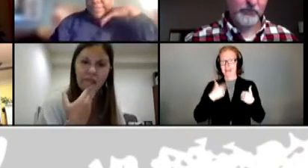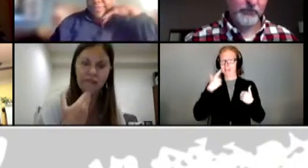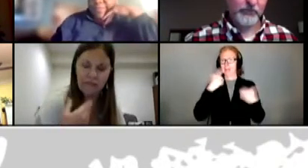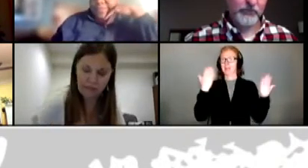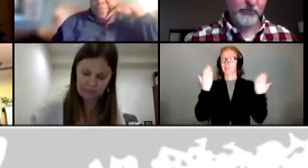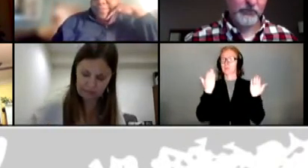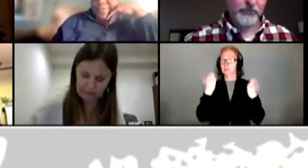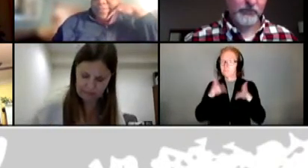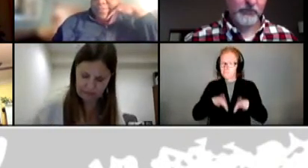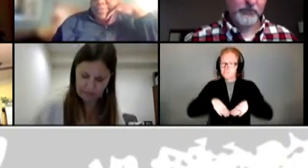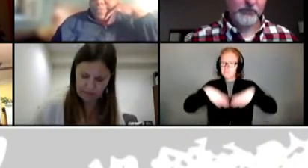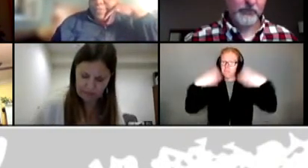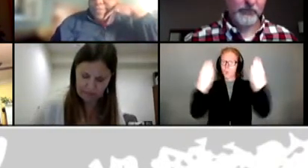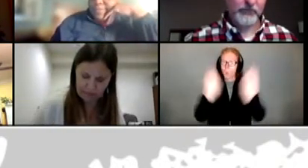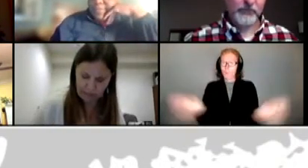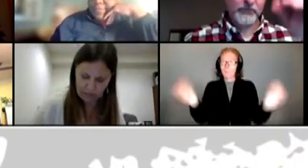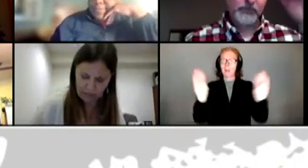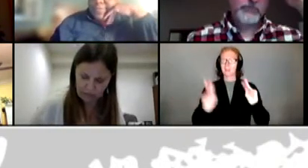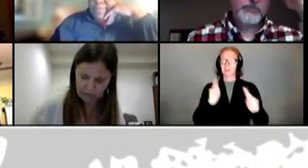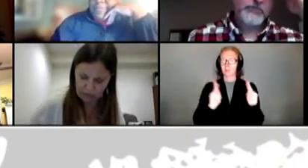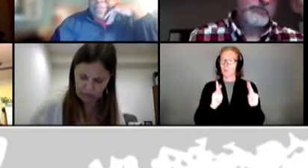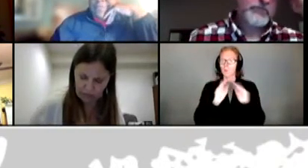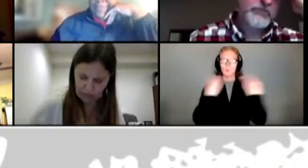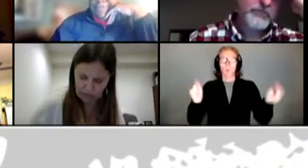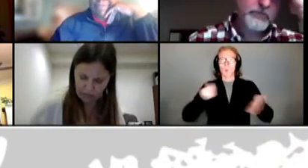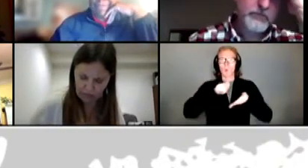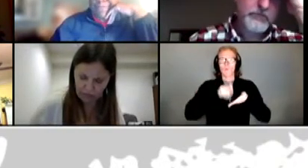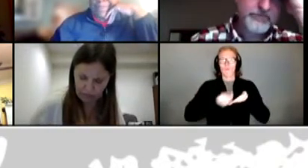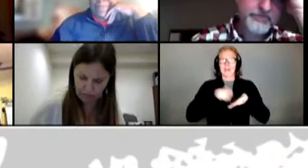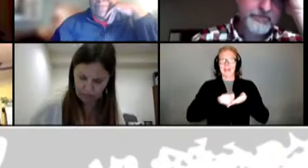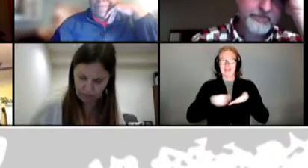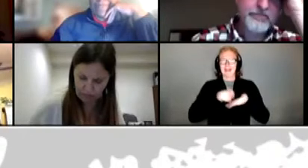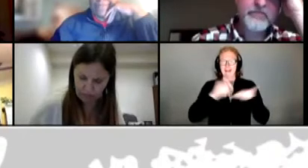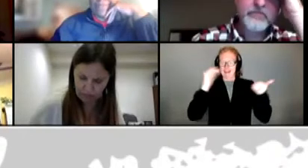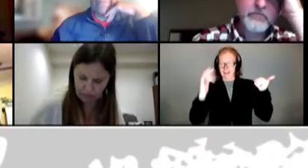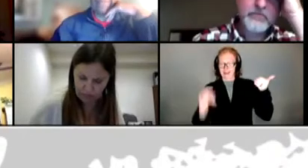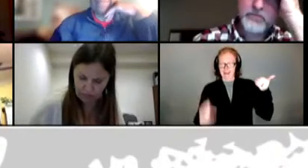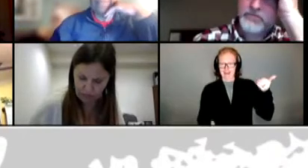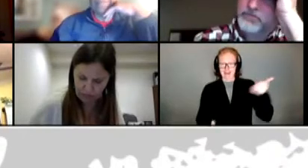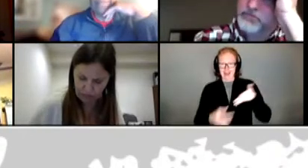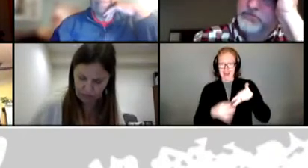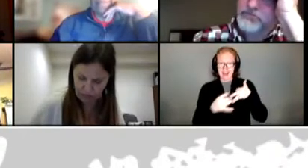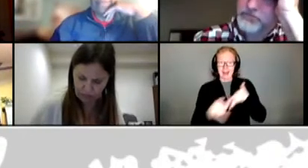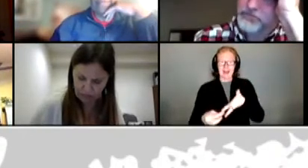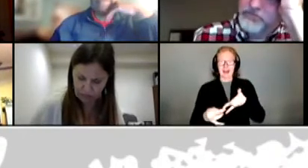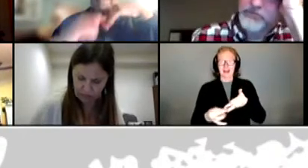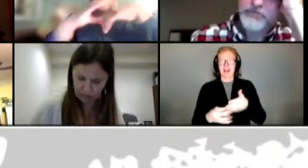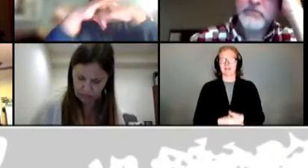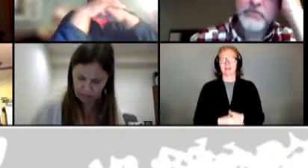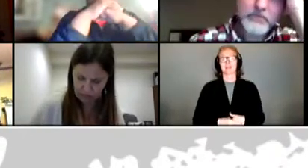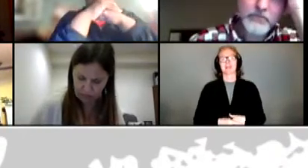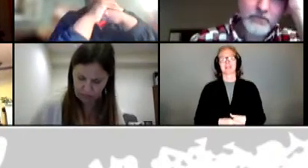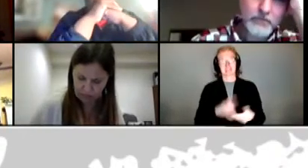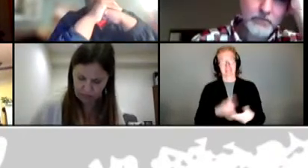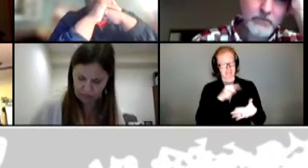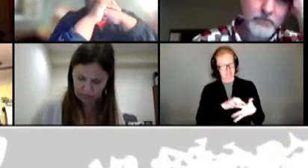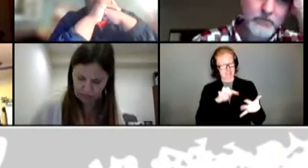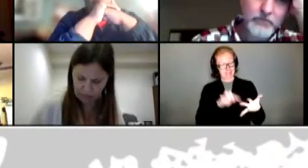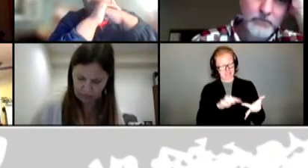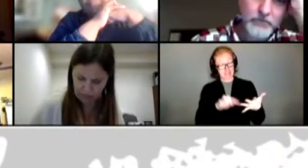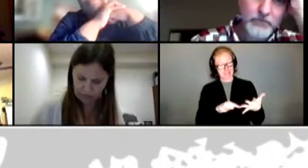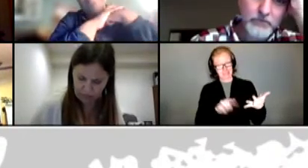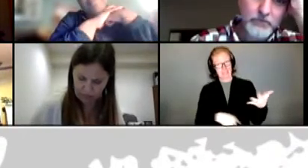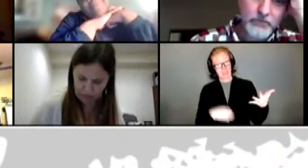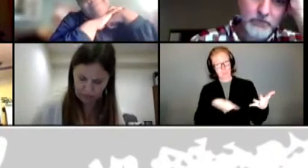public is a written document guiding us that says, here's what we do